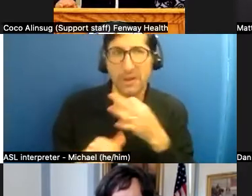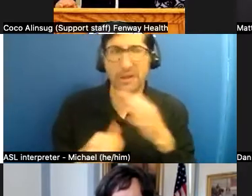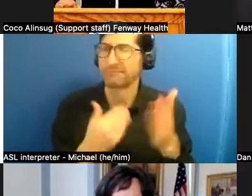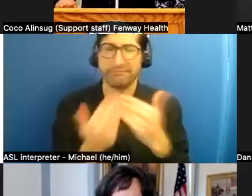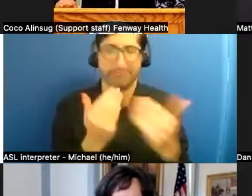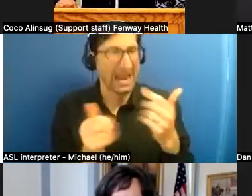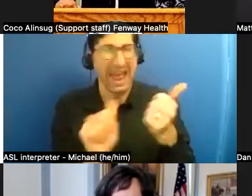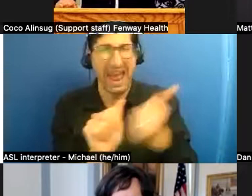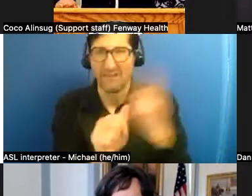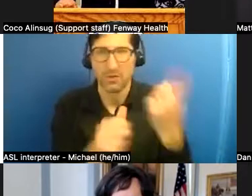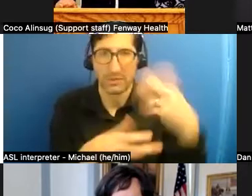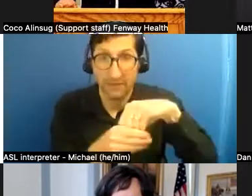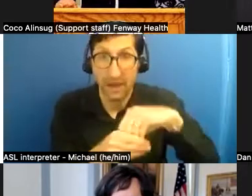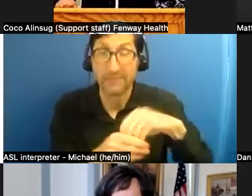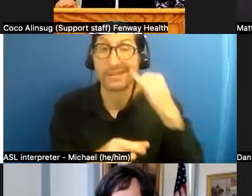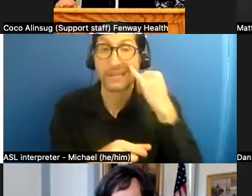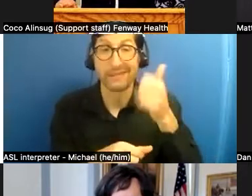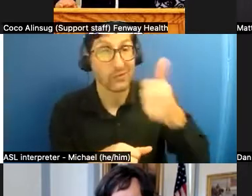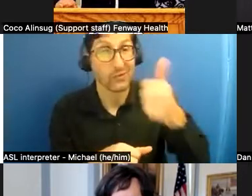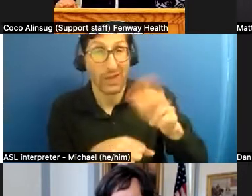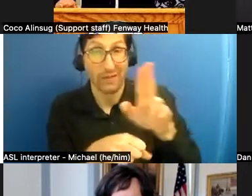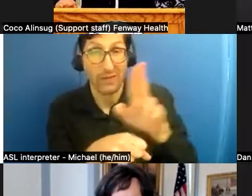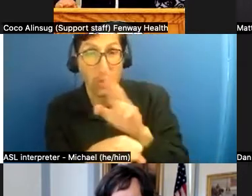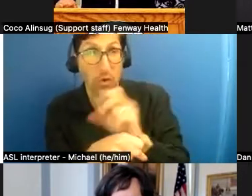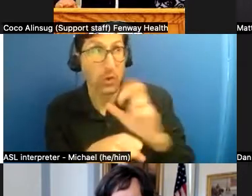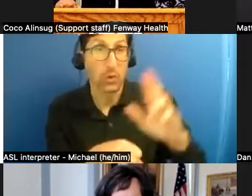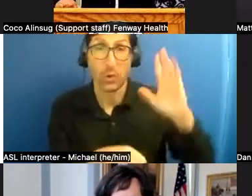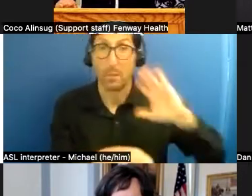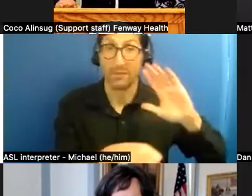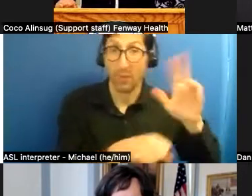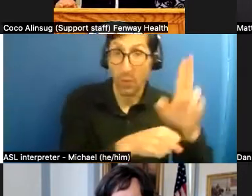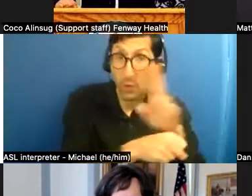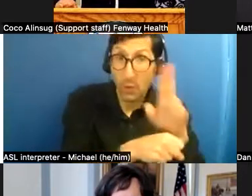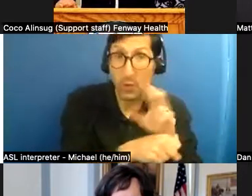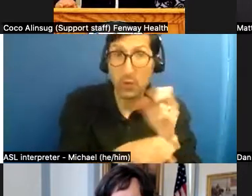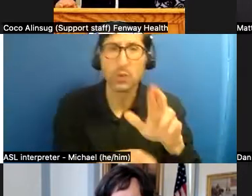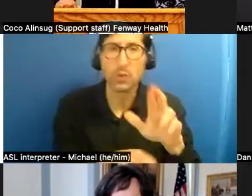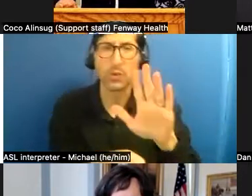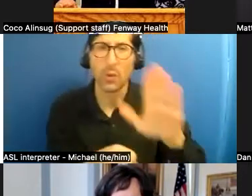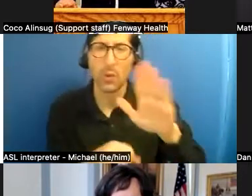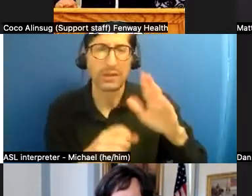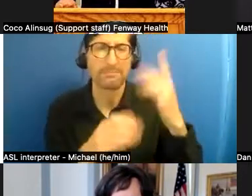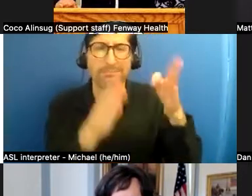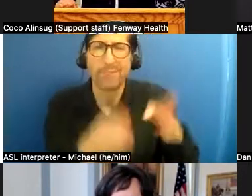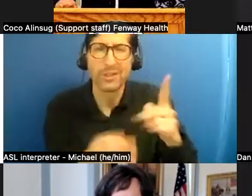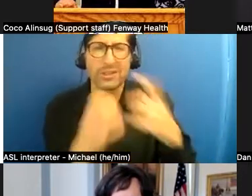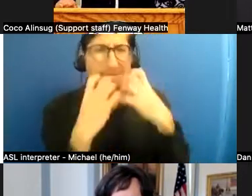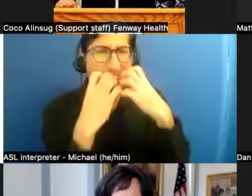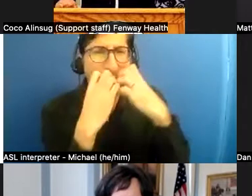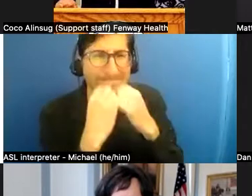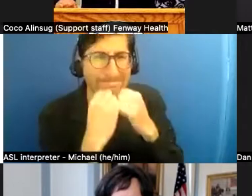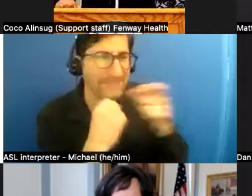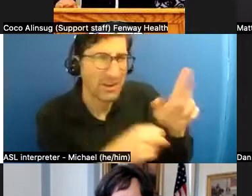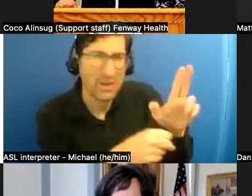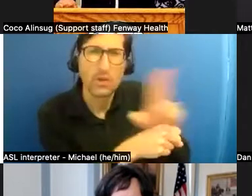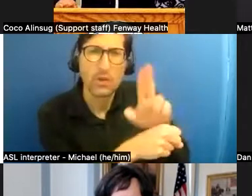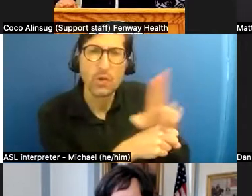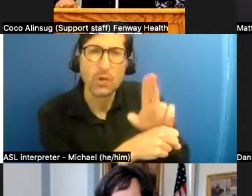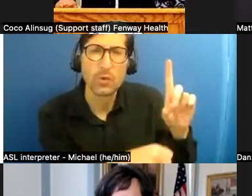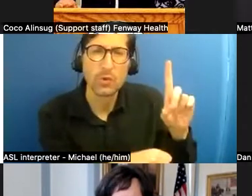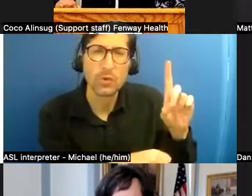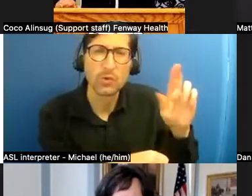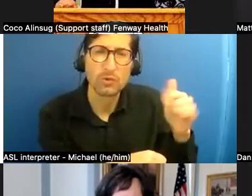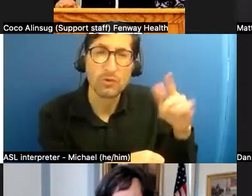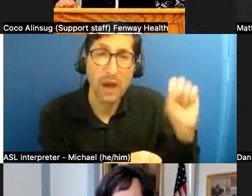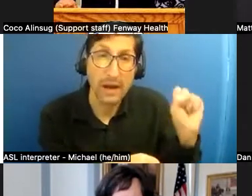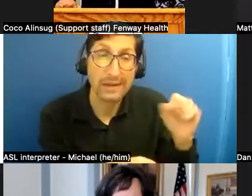uses or has used drugs in the past, or you're someone that loves someone who does use drugs and is worried about their health and safety, or whether you're a